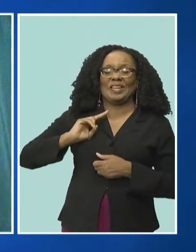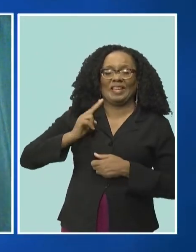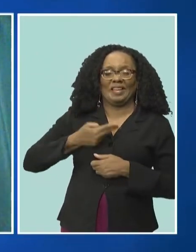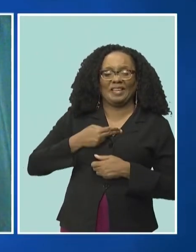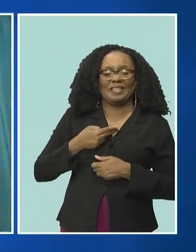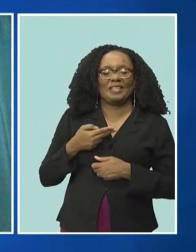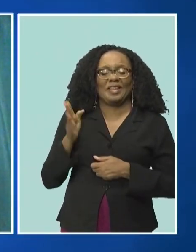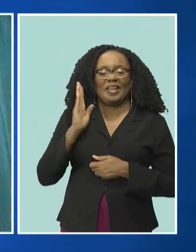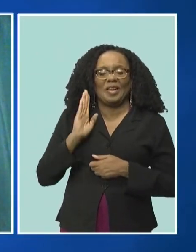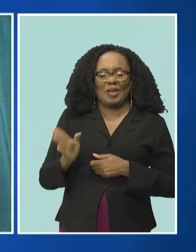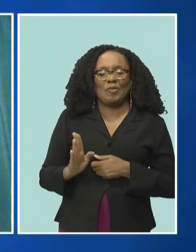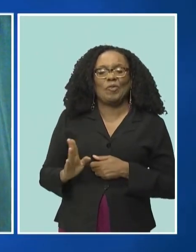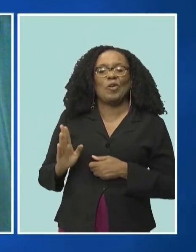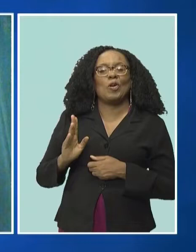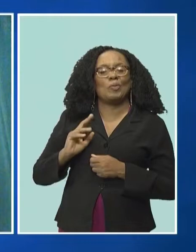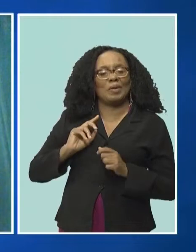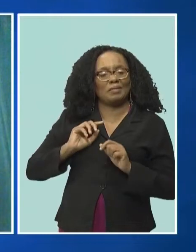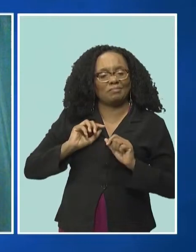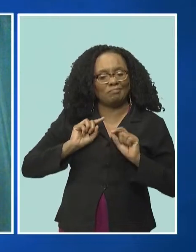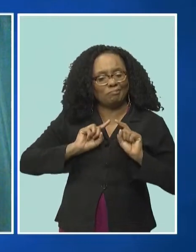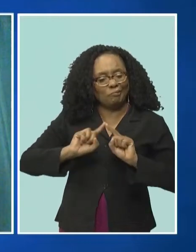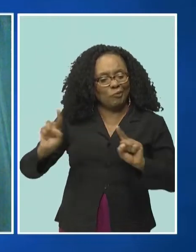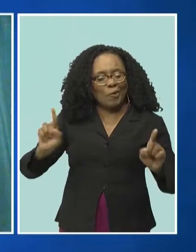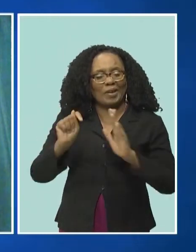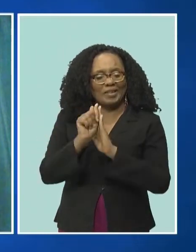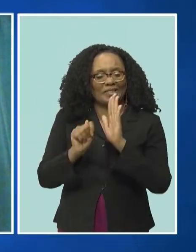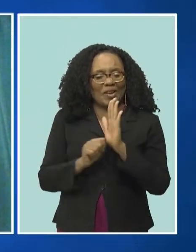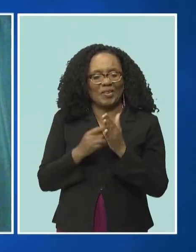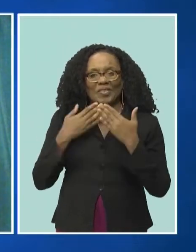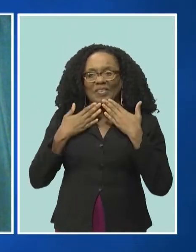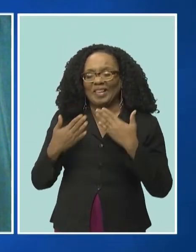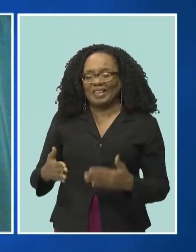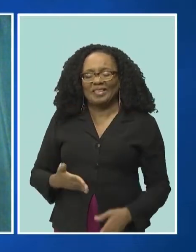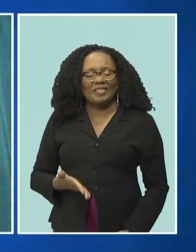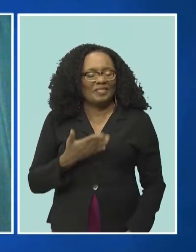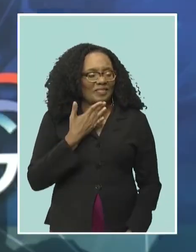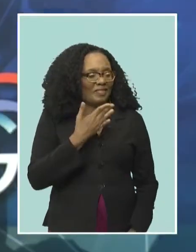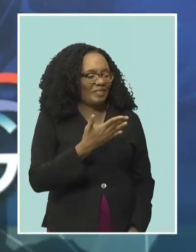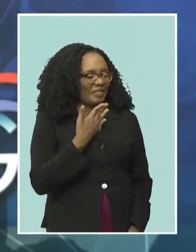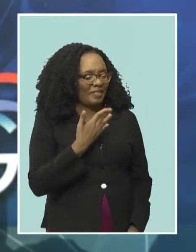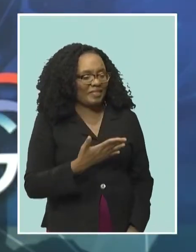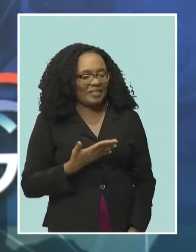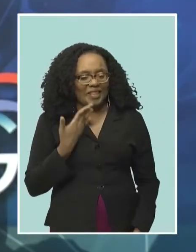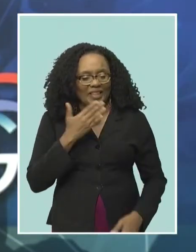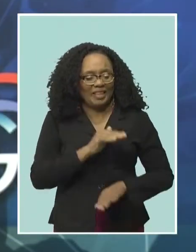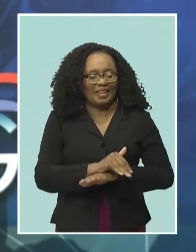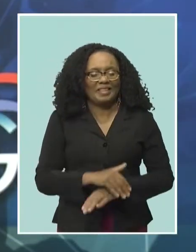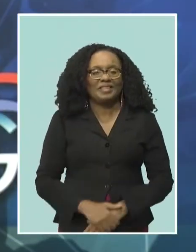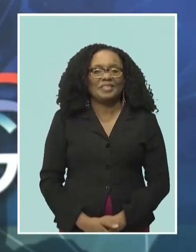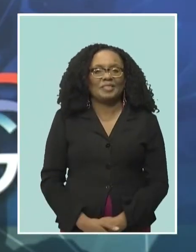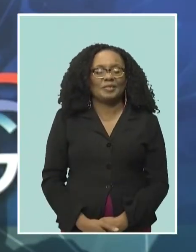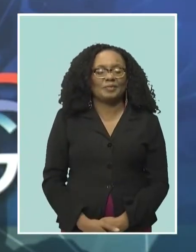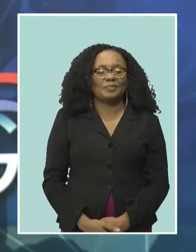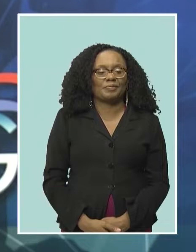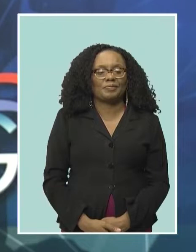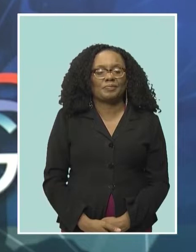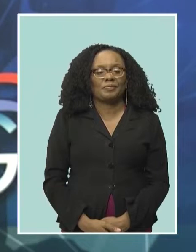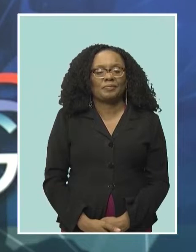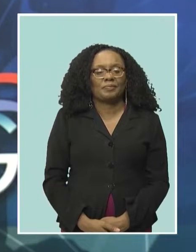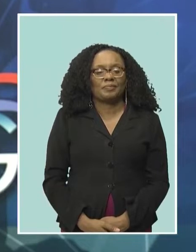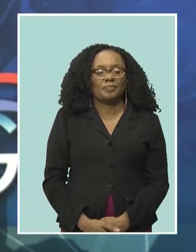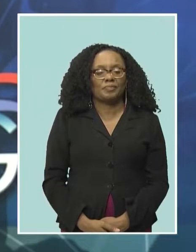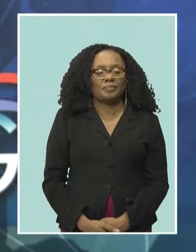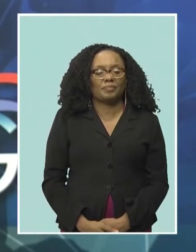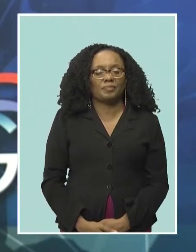we'll be sure to join you in the city. Thanks so much. Thank you so much. Night, night. And